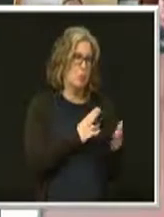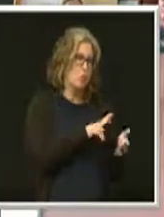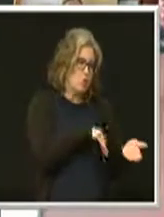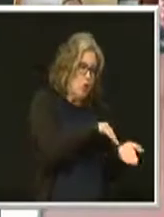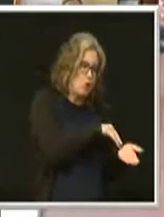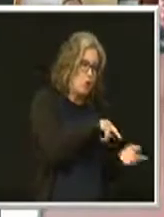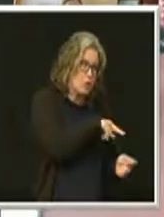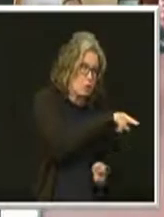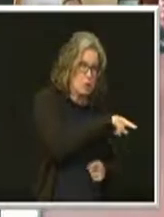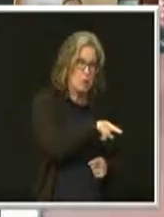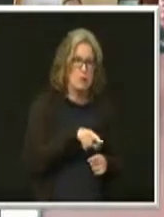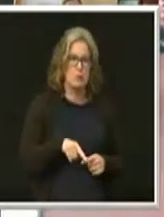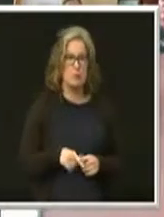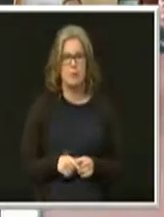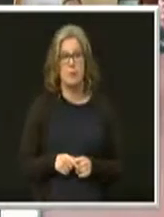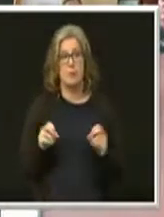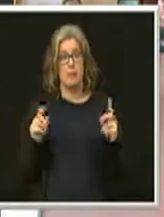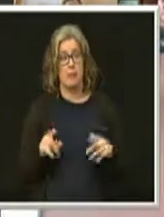channels, okay?